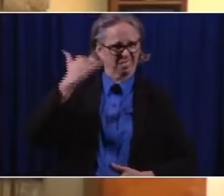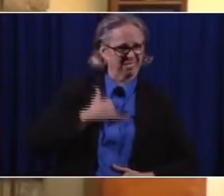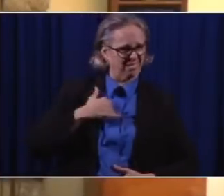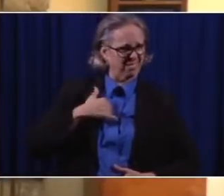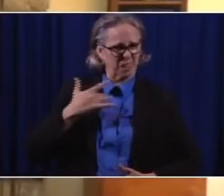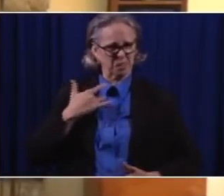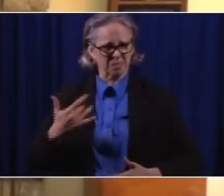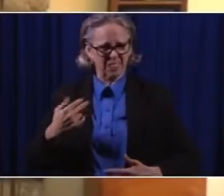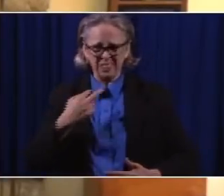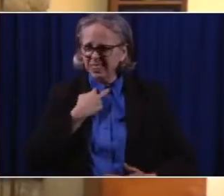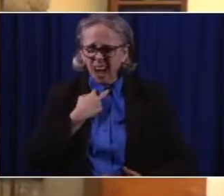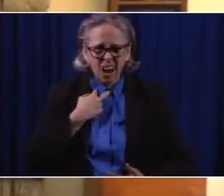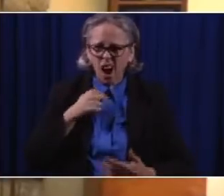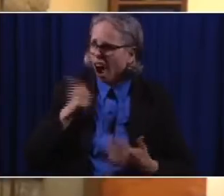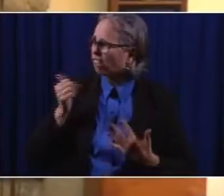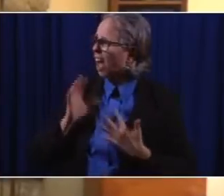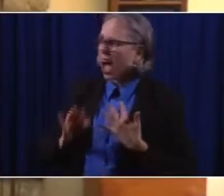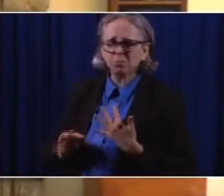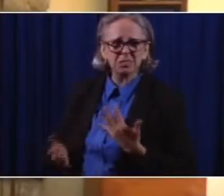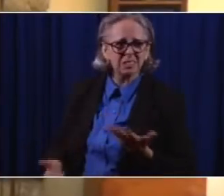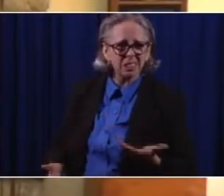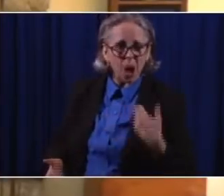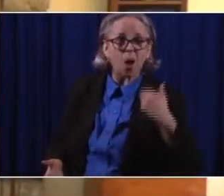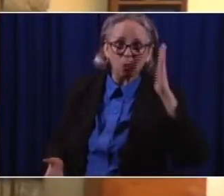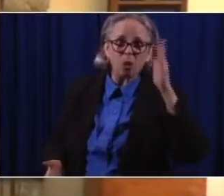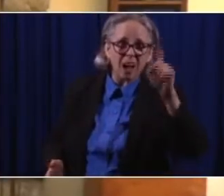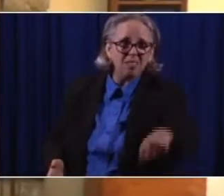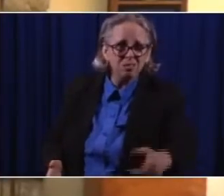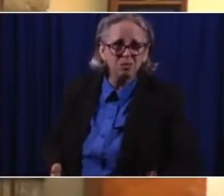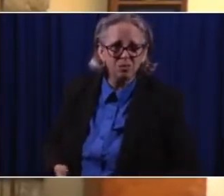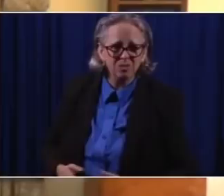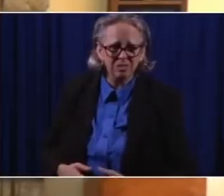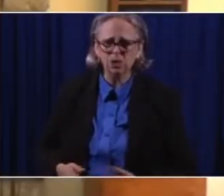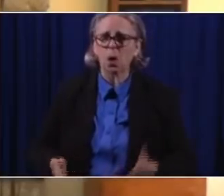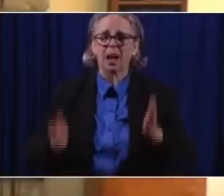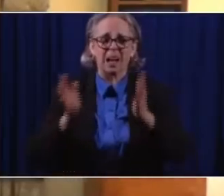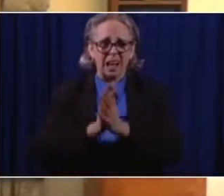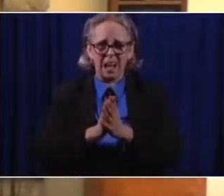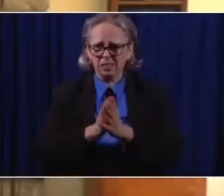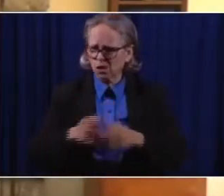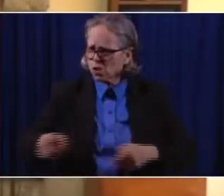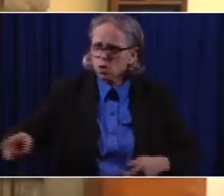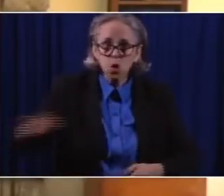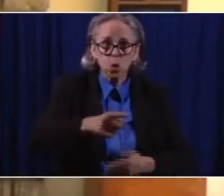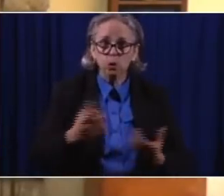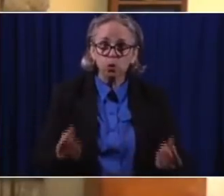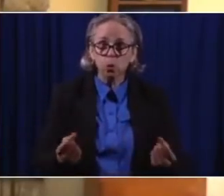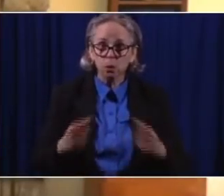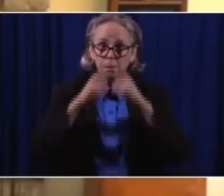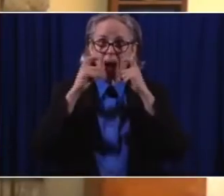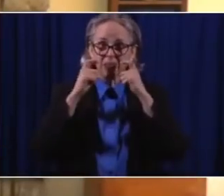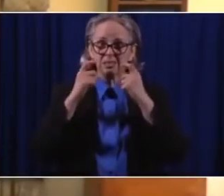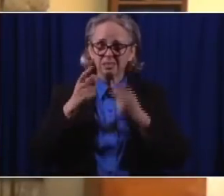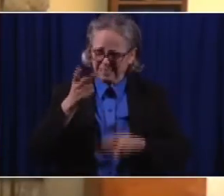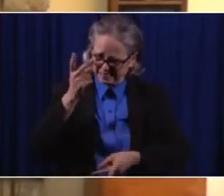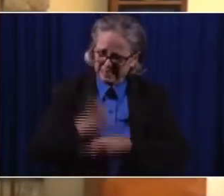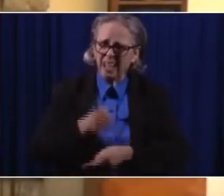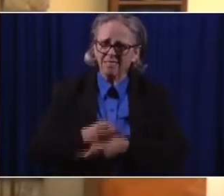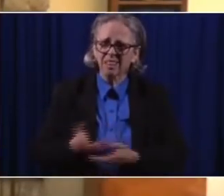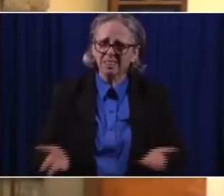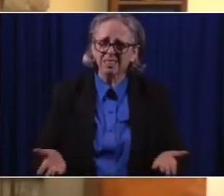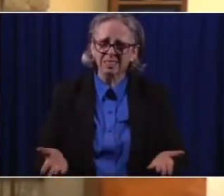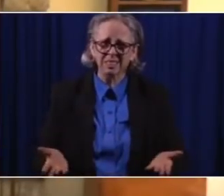And what I'm asking the people of Ohio to do, put your mask on, stay. Be careful. Don't go to that